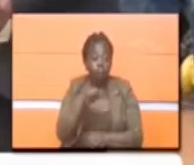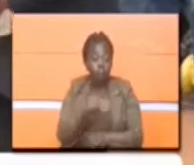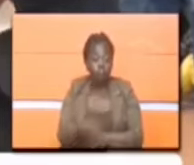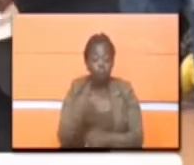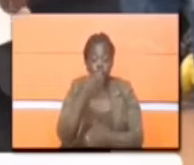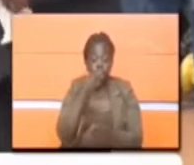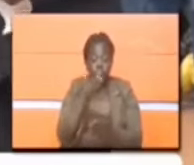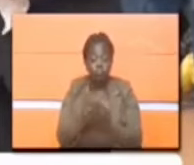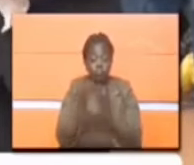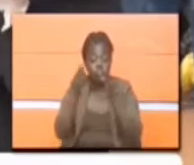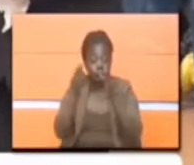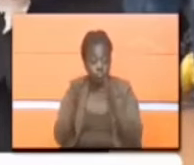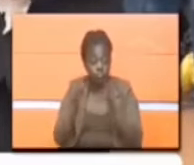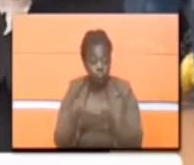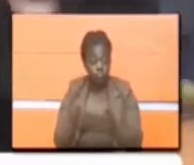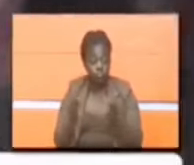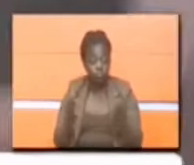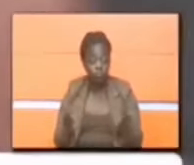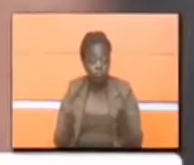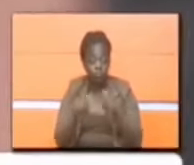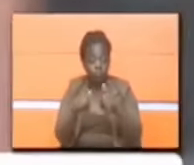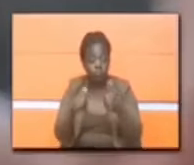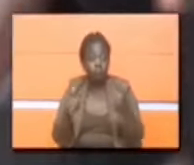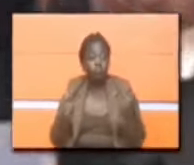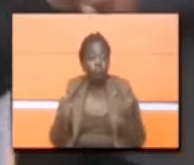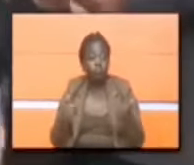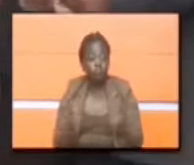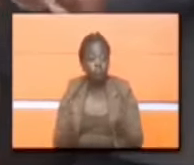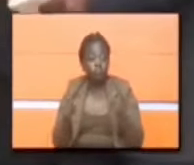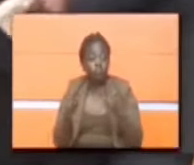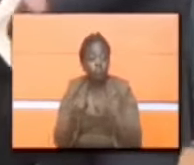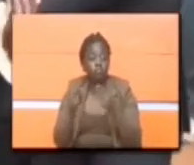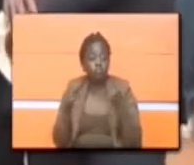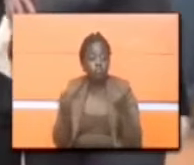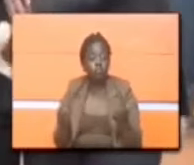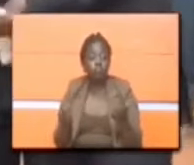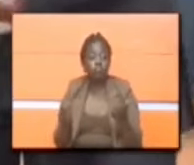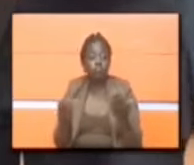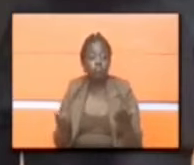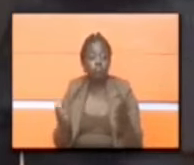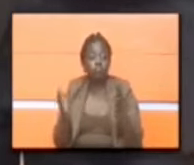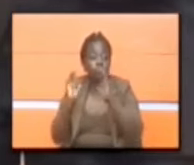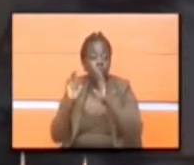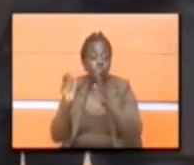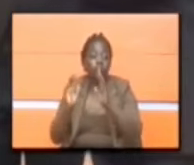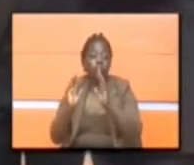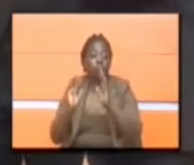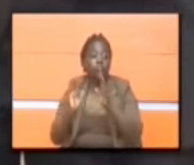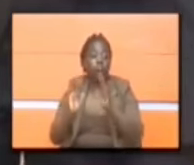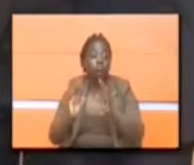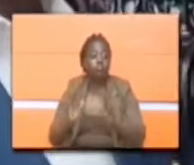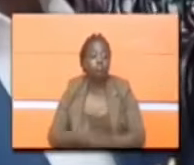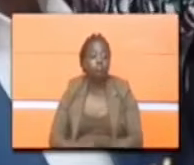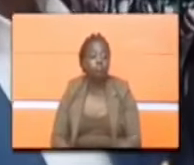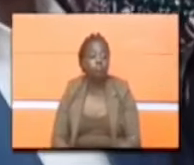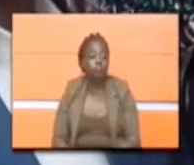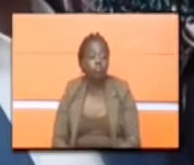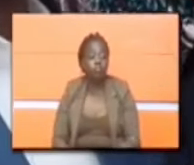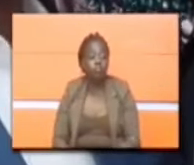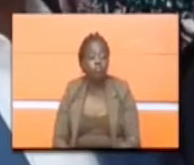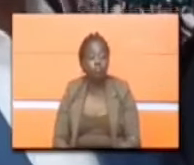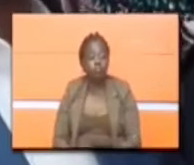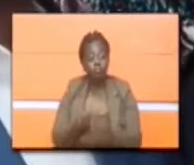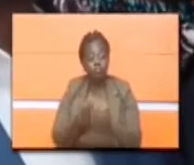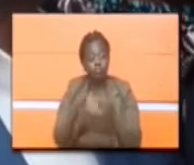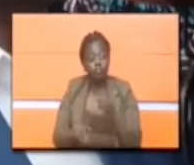gye agikoze bulungi era tumukubireko mu ngalo fenna. Ate